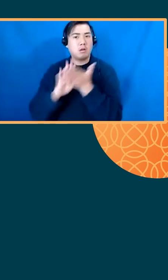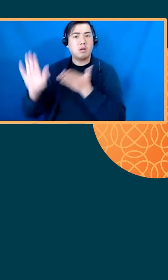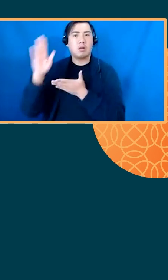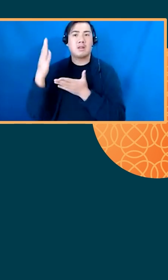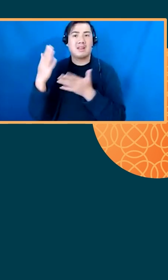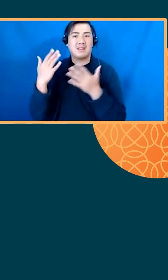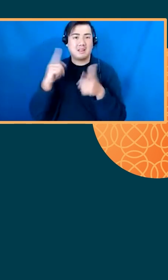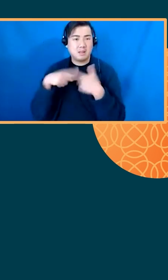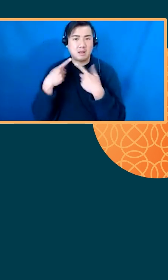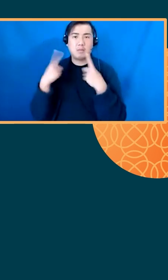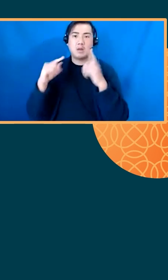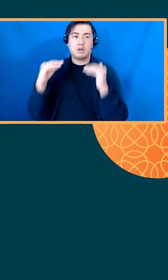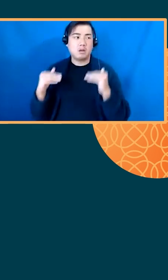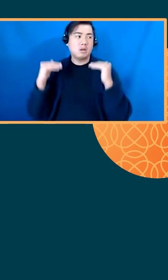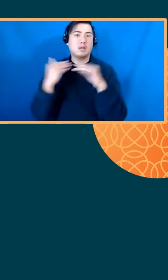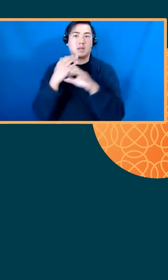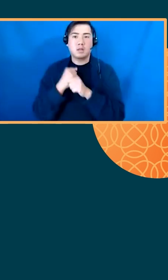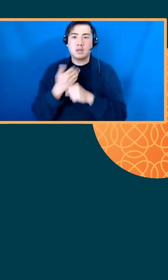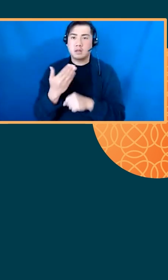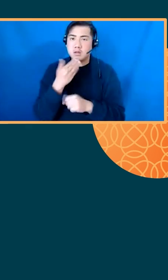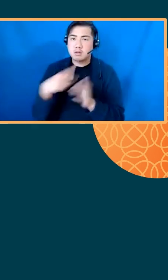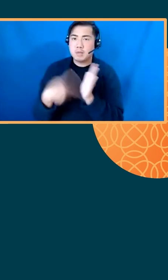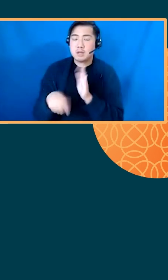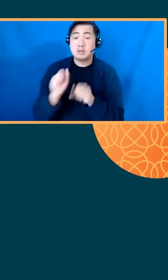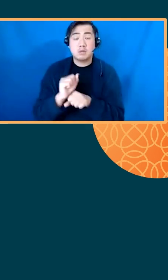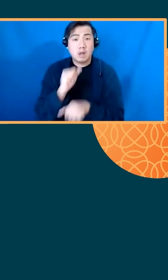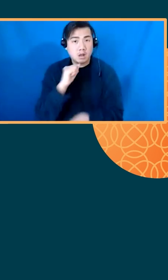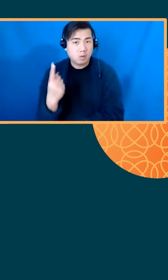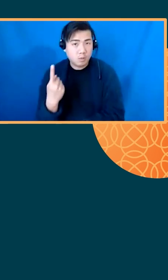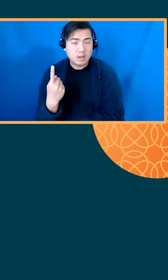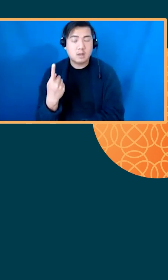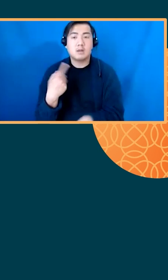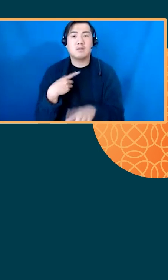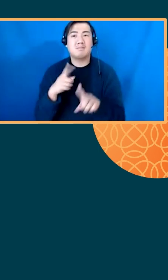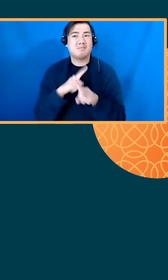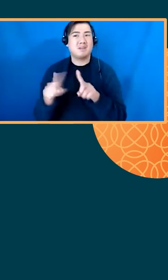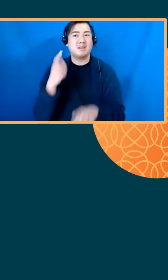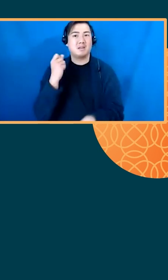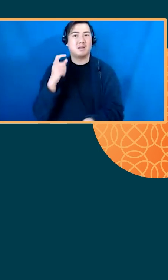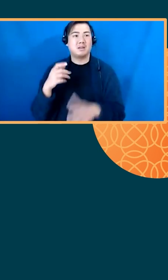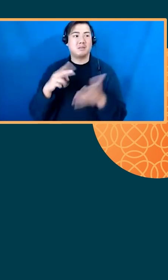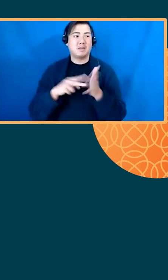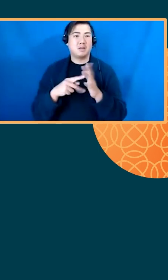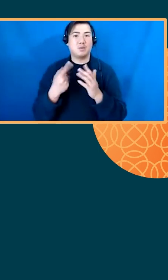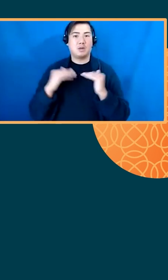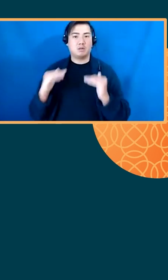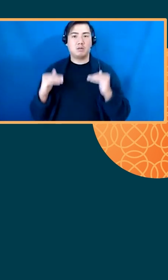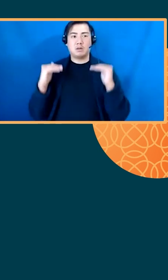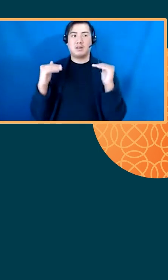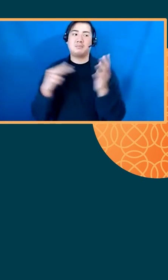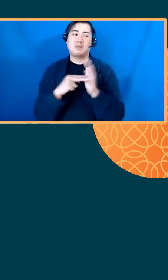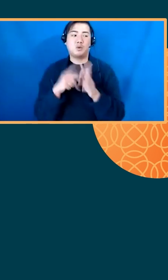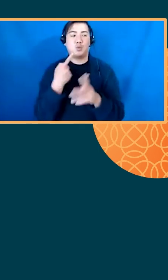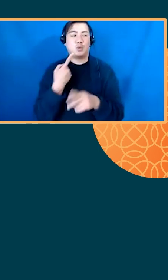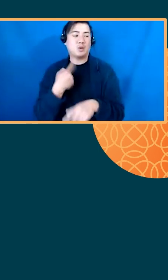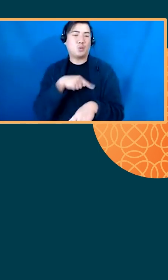higher paying job, sometimes, not always. We can't be poo-pooing. First of all, we